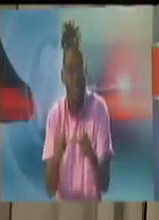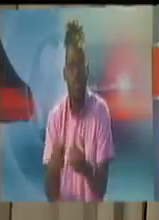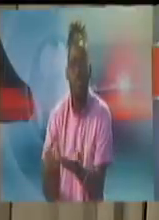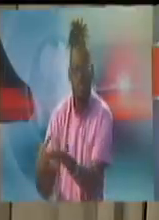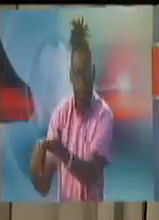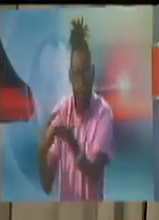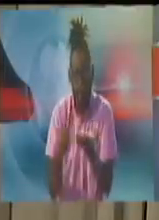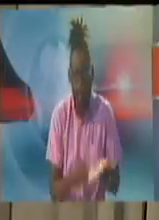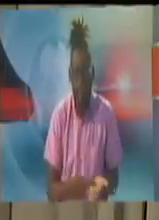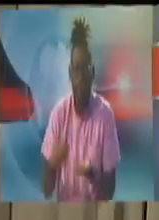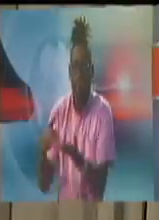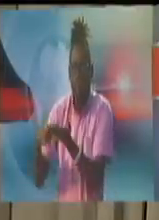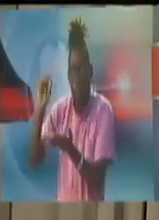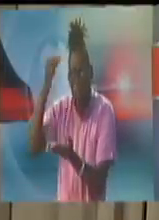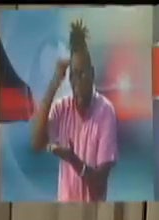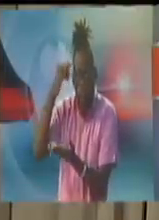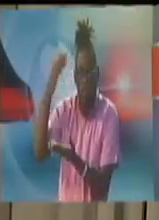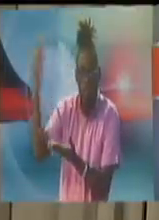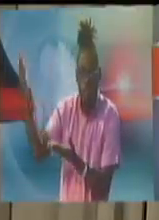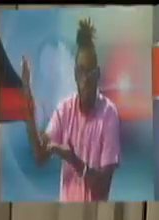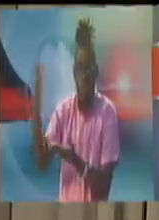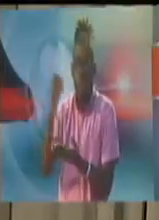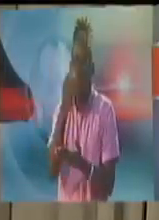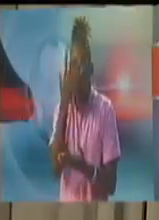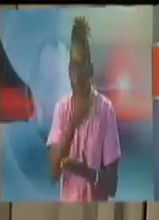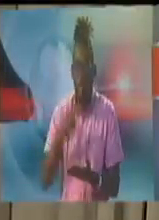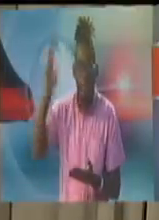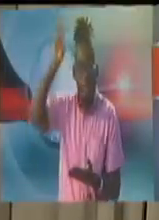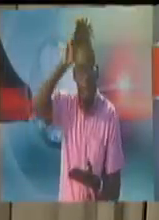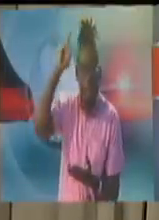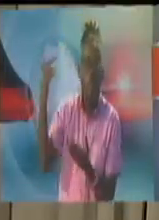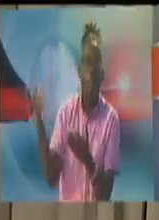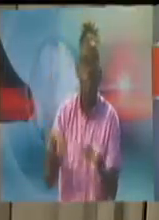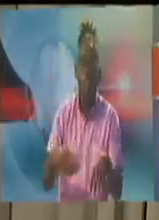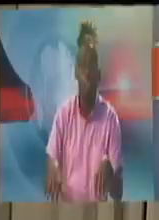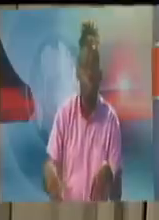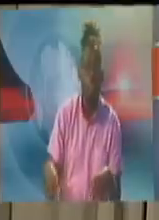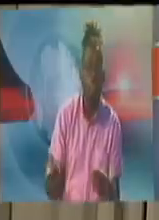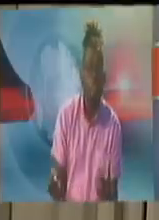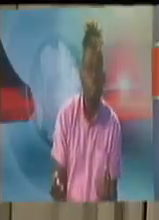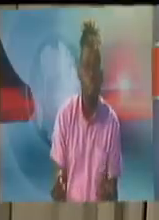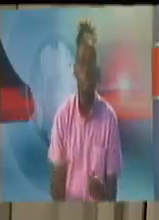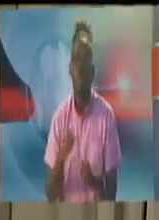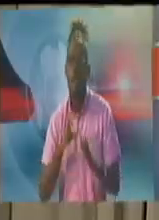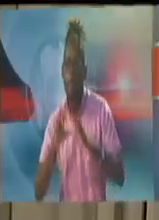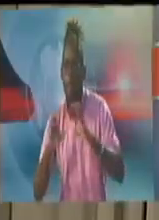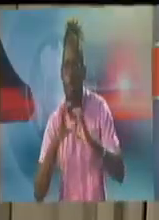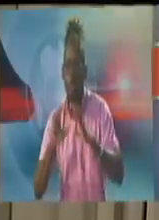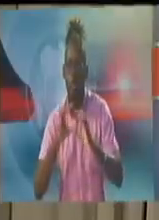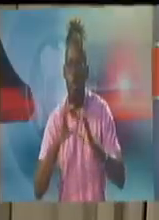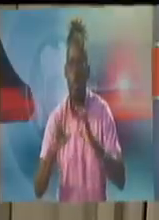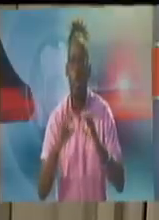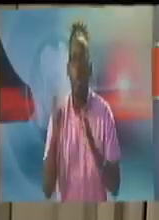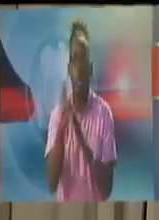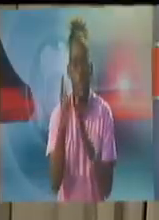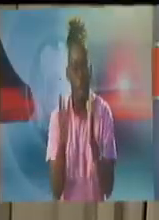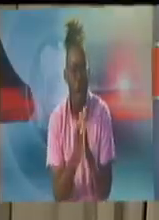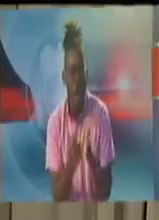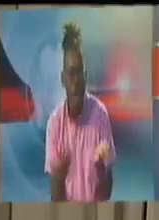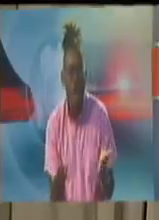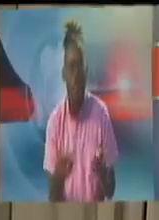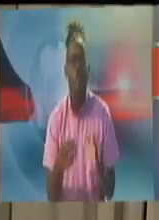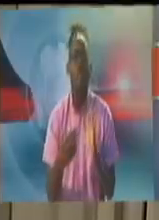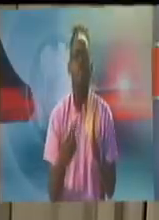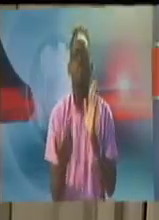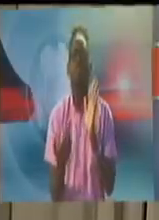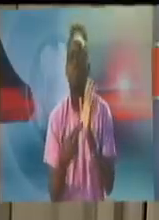of Suriname. We are doing what needs to be done. Yesterday, I was in communication with a lawyer who represents 33 of them. We will revert once